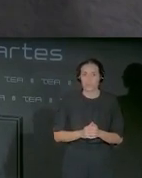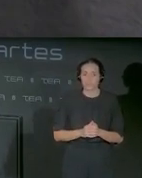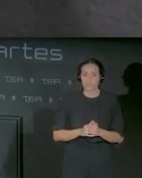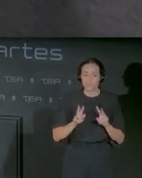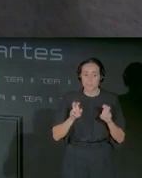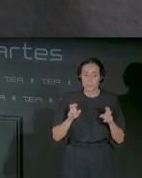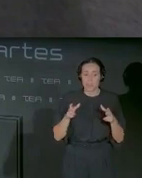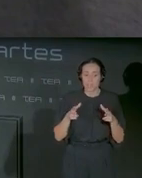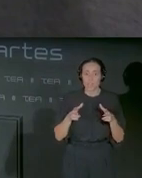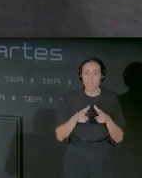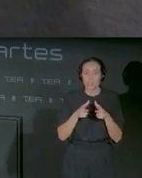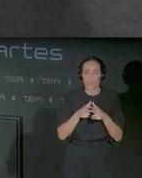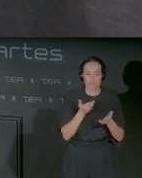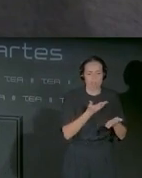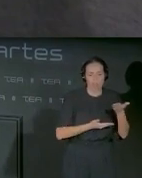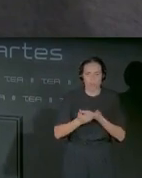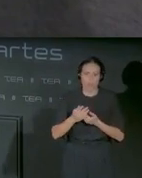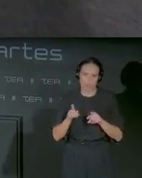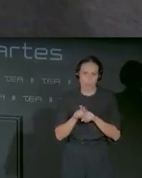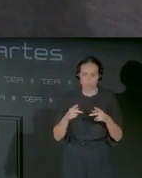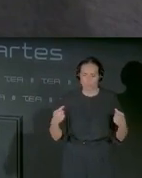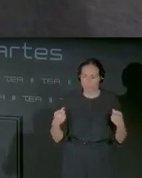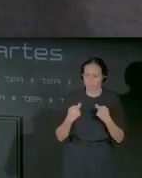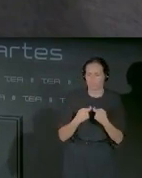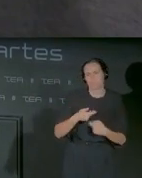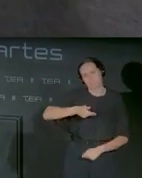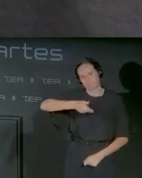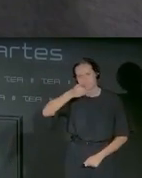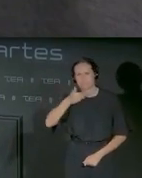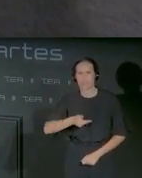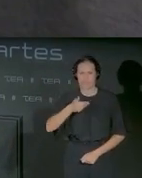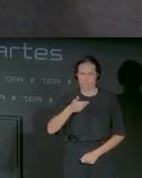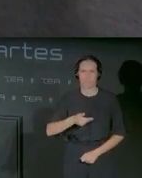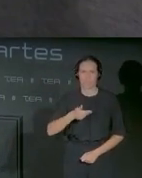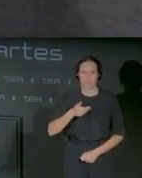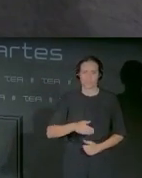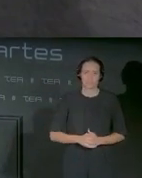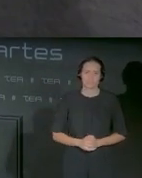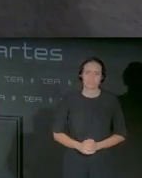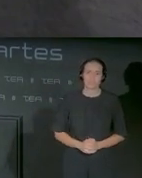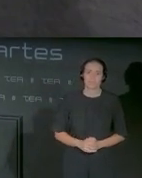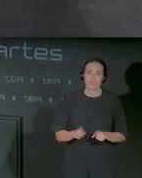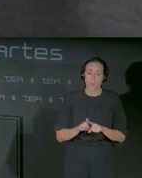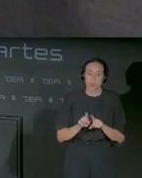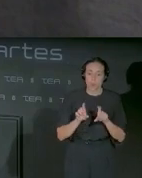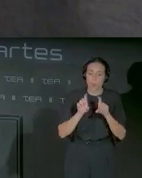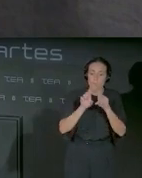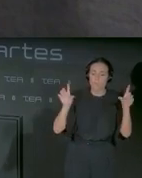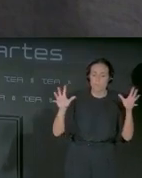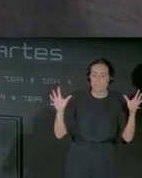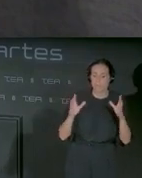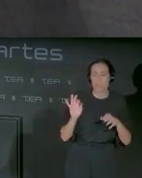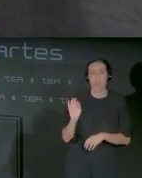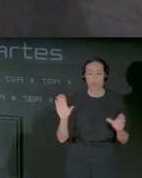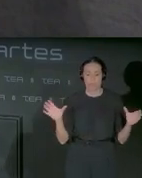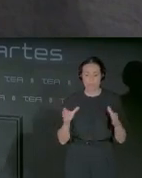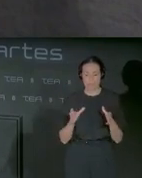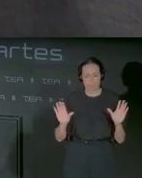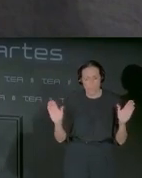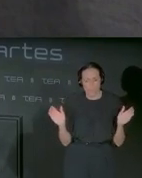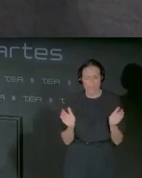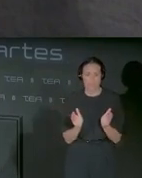it's probably a good chance for smaller teams to work together to create something new if you're not large enough to tackle something on your own. That'd be